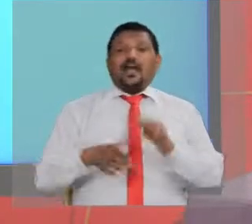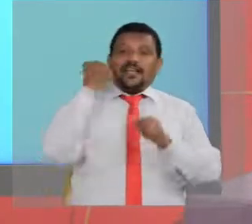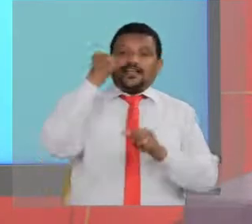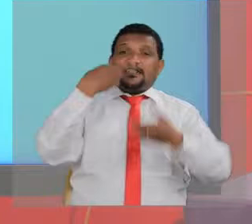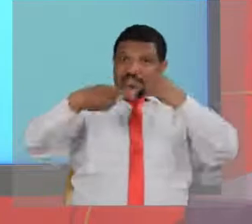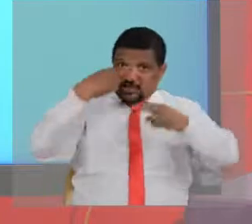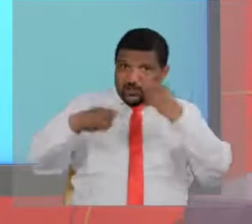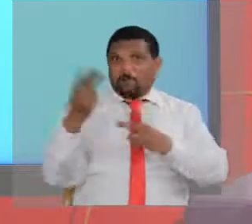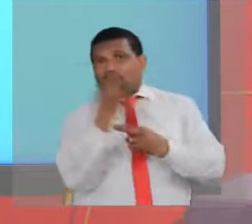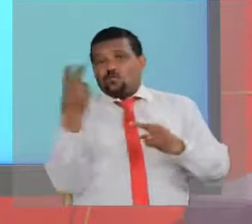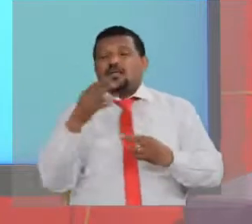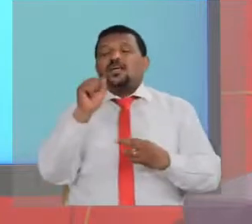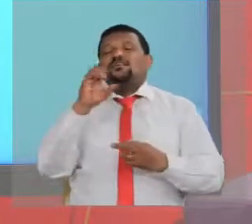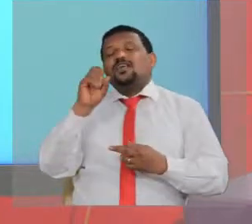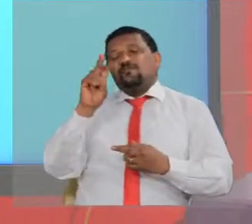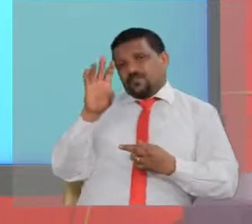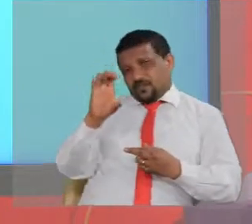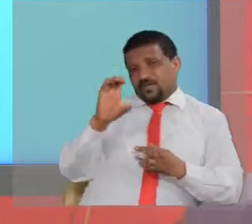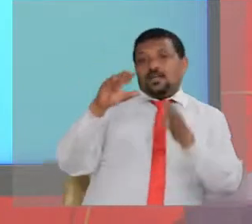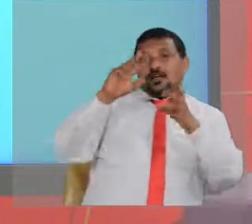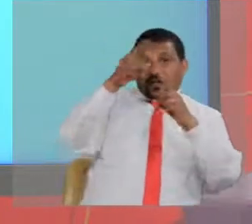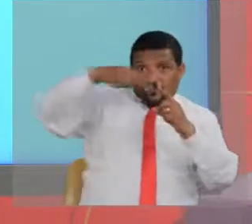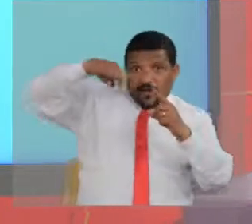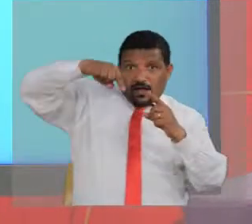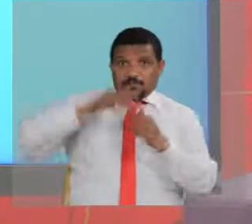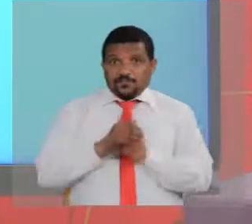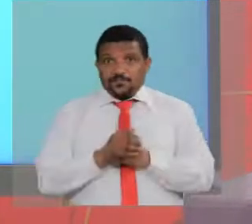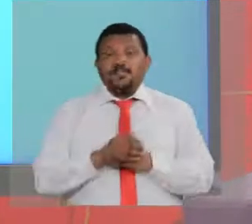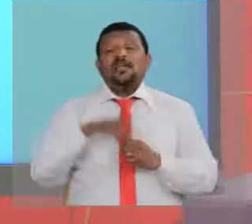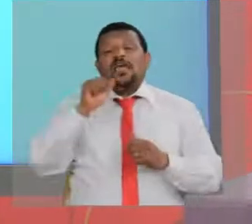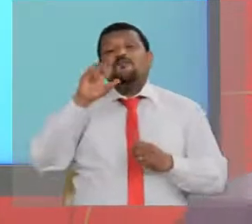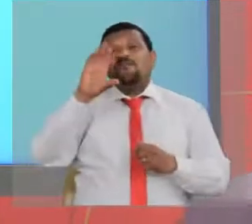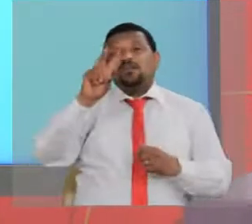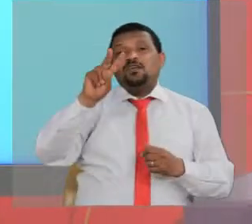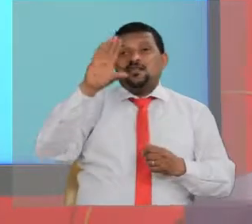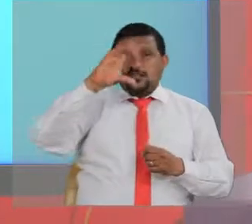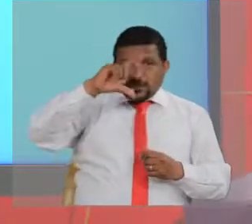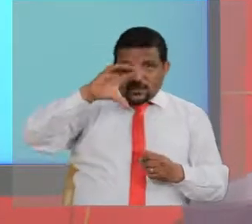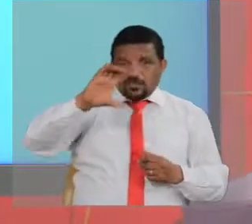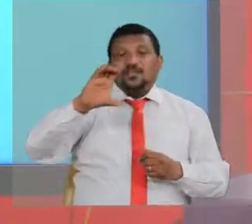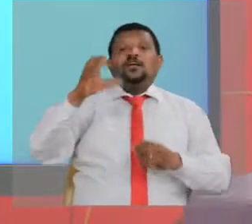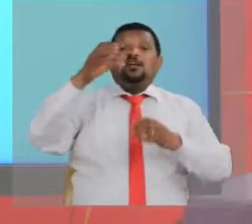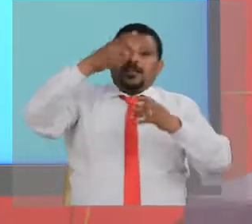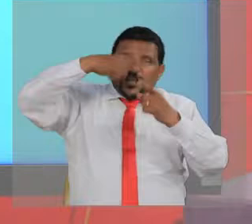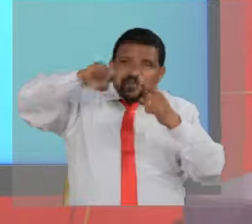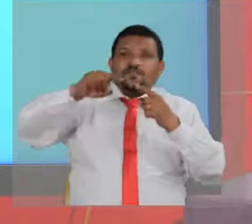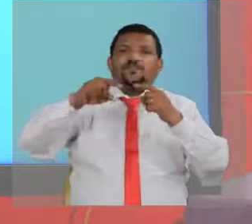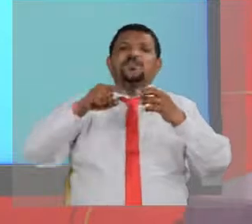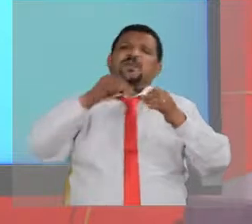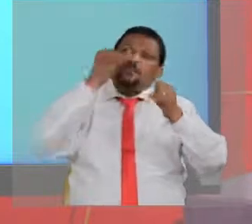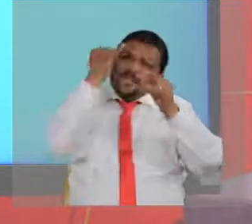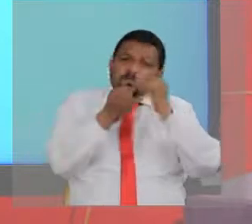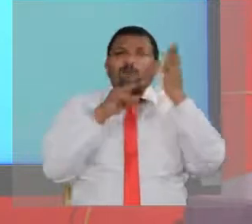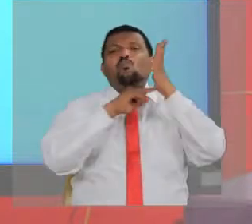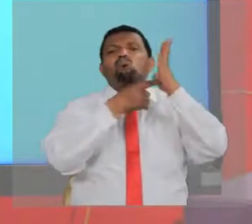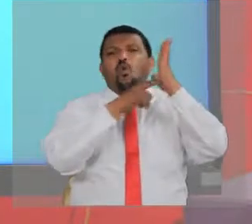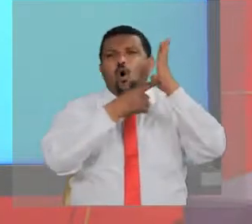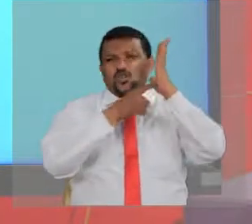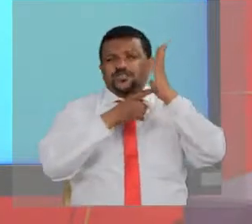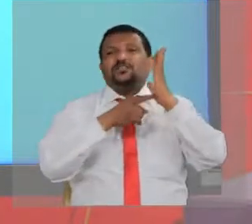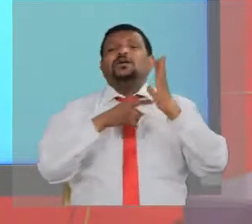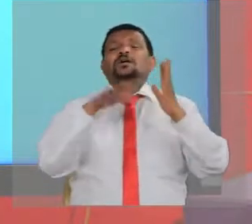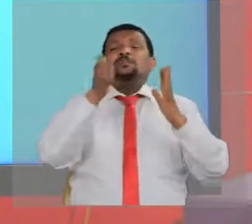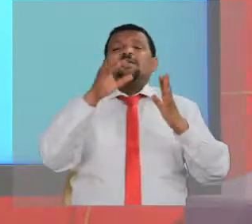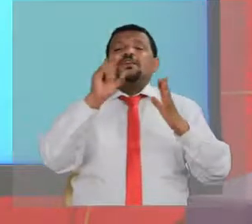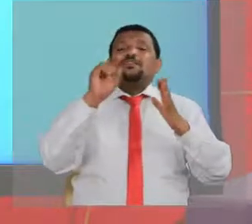Another relationship between the AC and the ABC curve, the ABC curve reaches at its minimum point before the AC